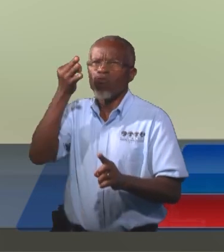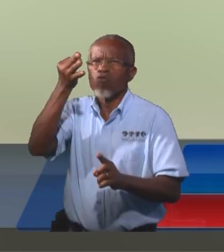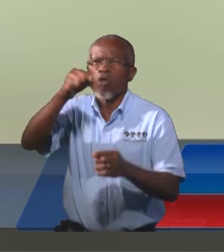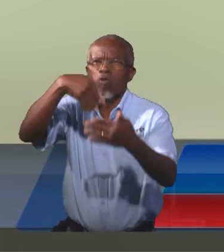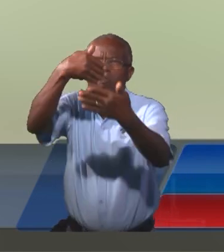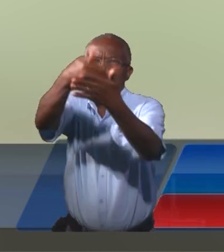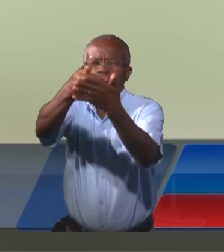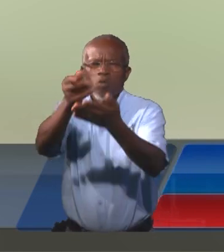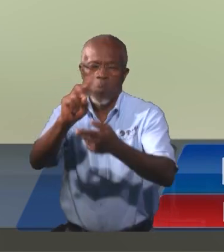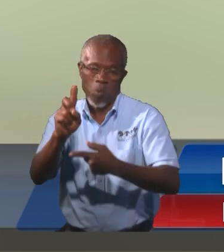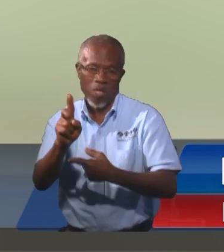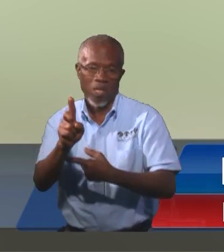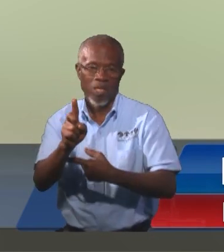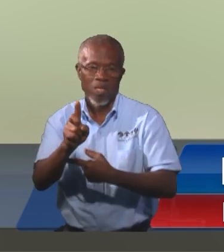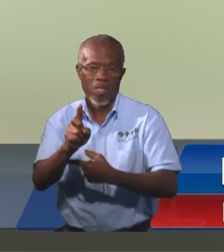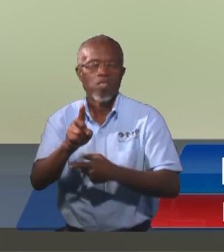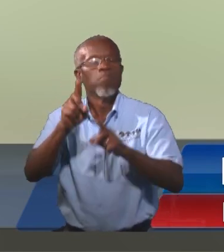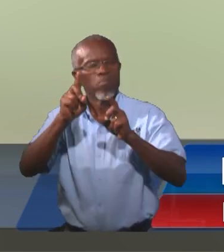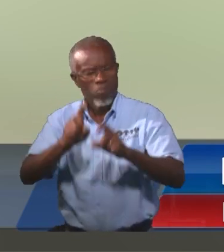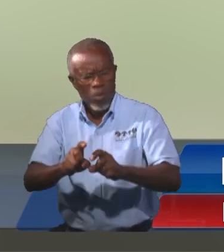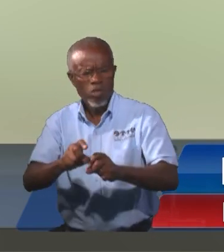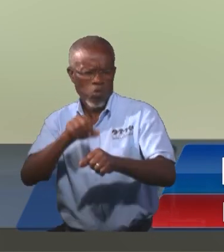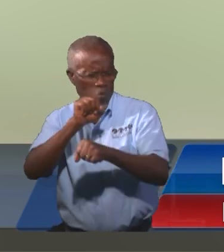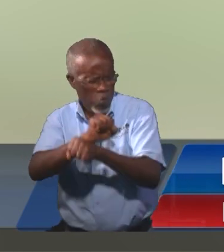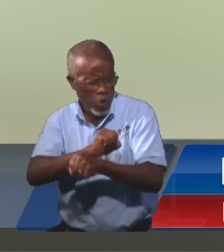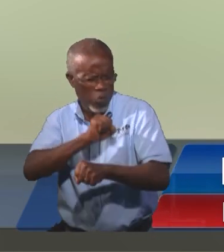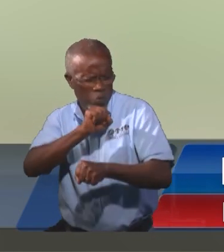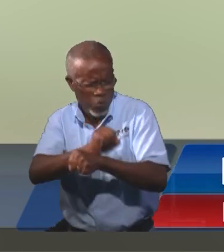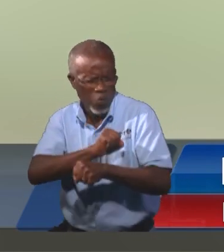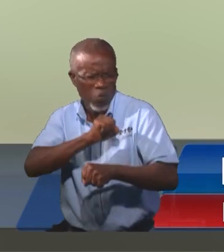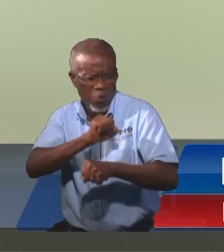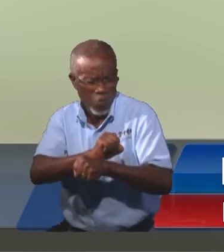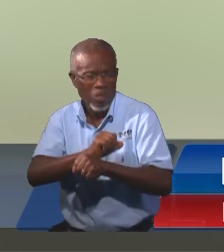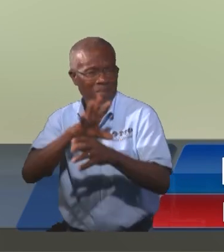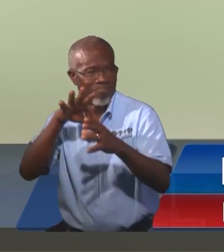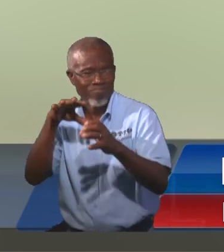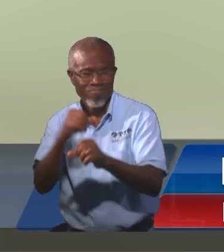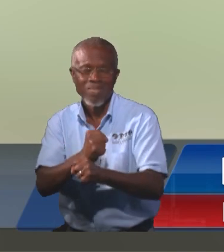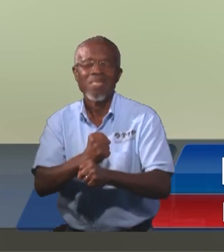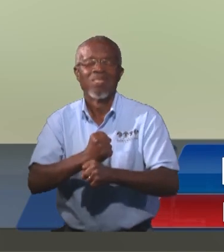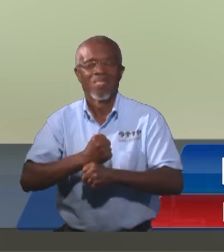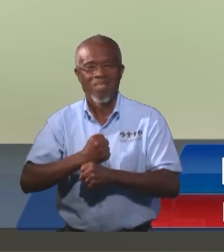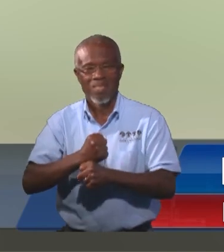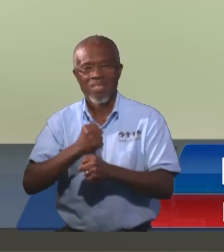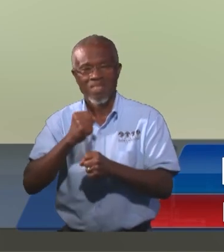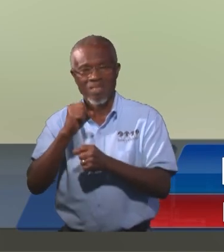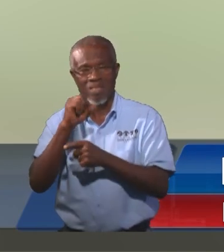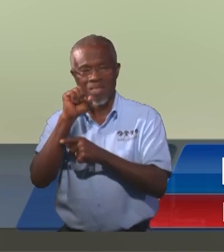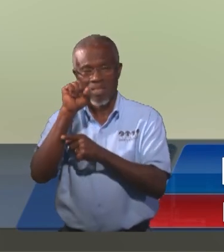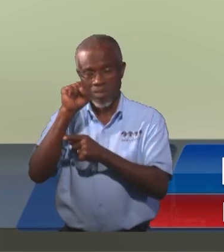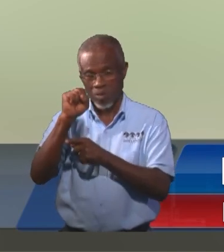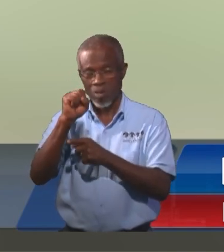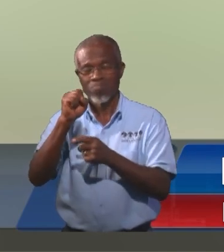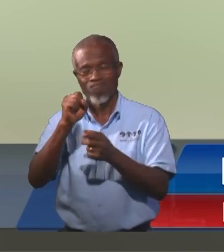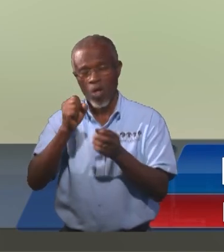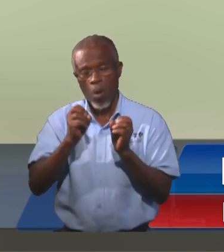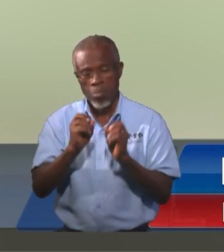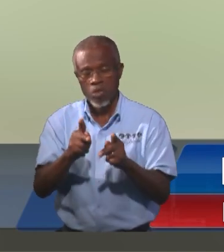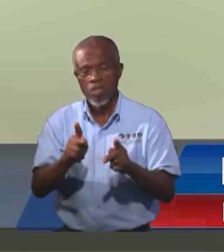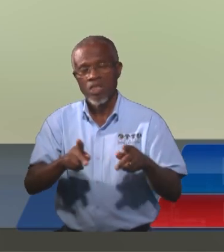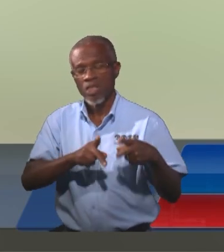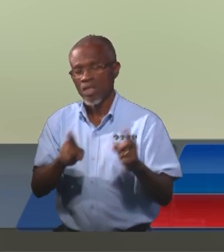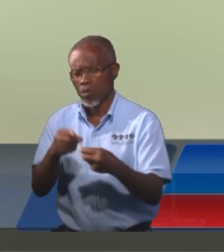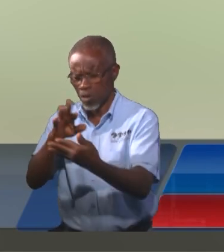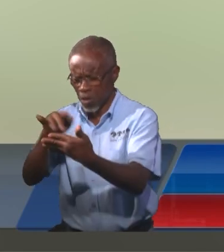testament that hard work pays off, as he was awarded a scholarship at St. Mary's University in Texas to pursue his future